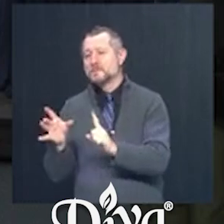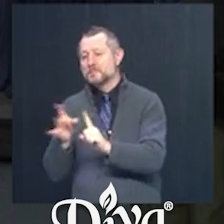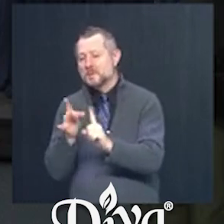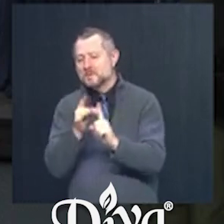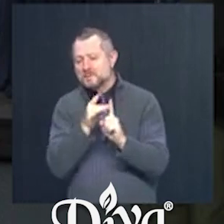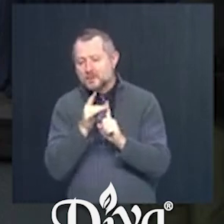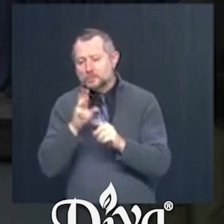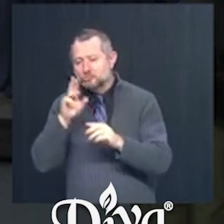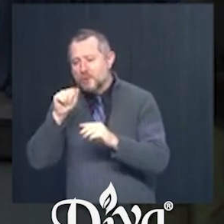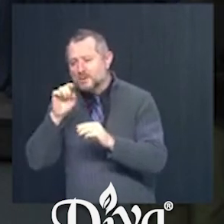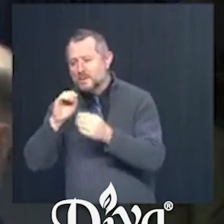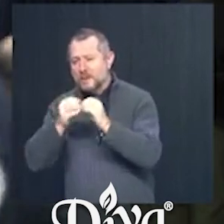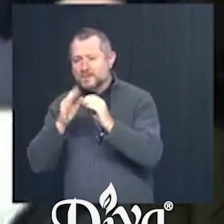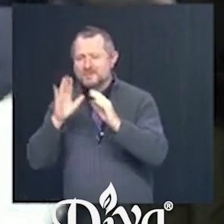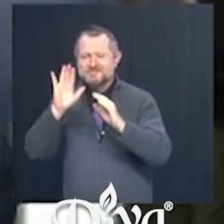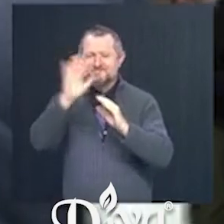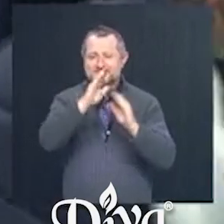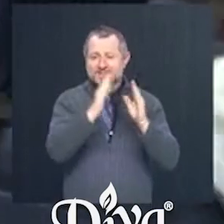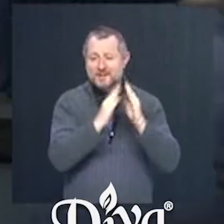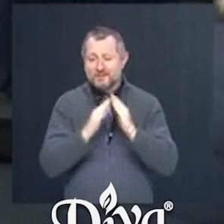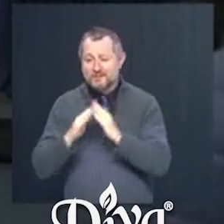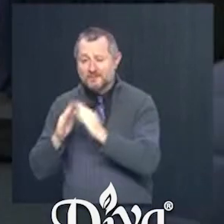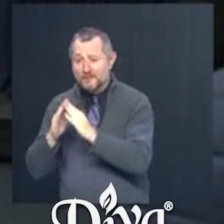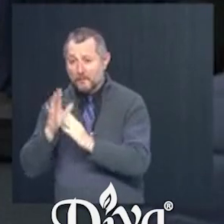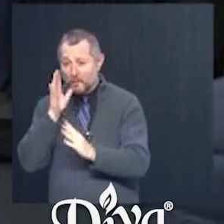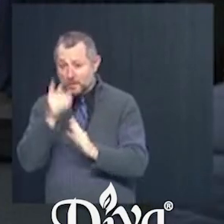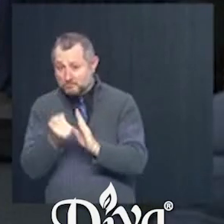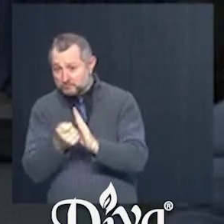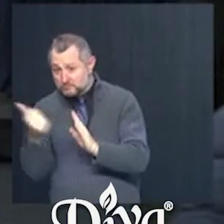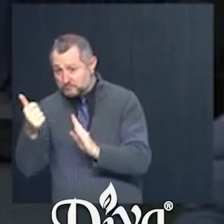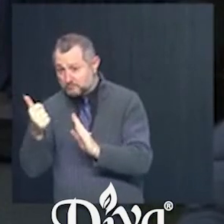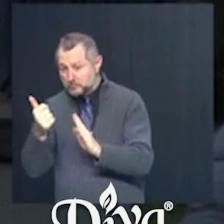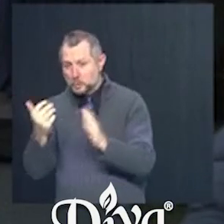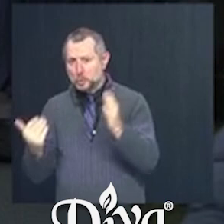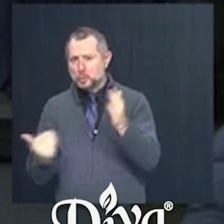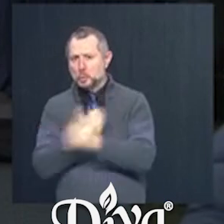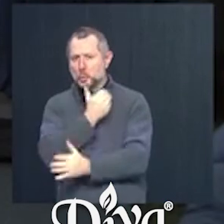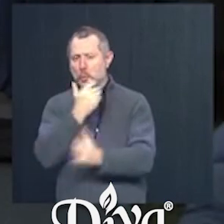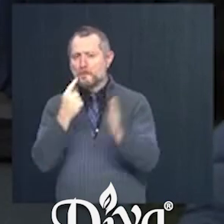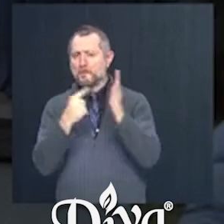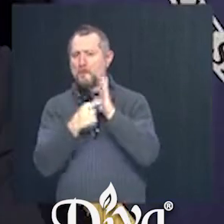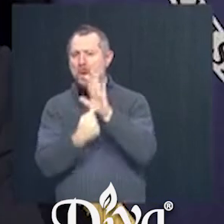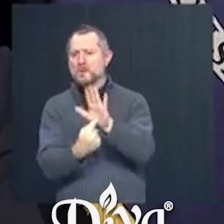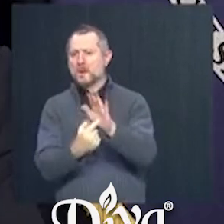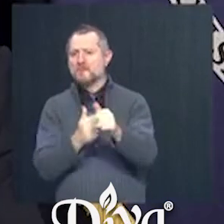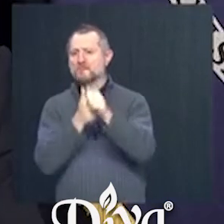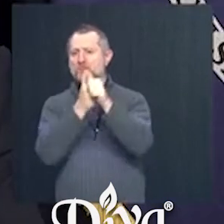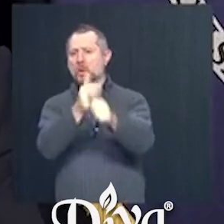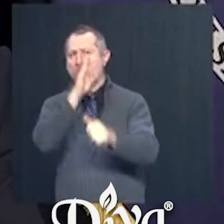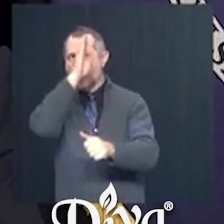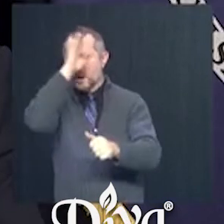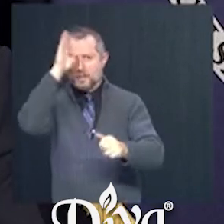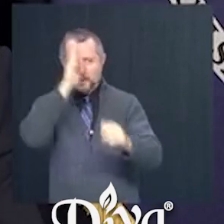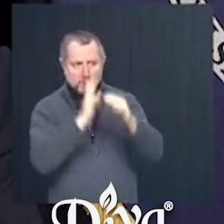be altered or eliminated based on your new model using hospital metrics?